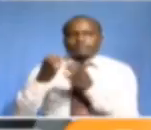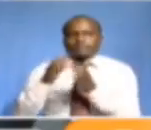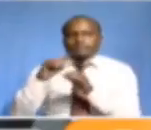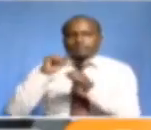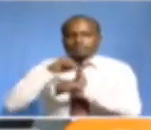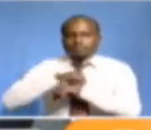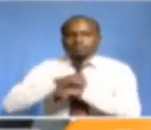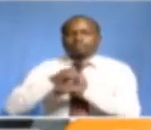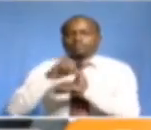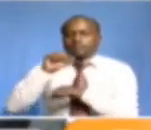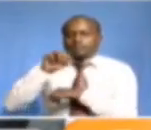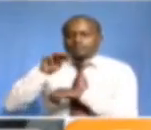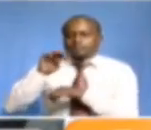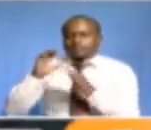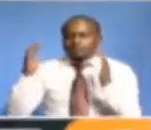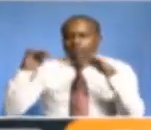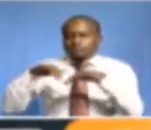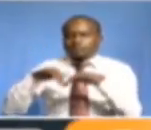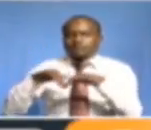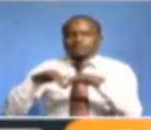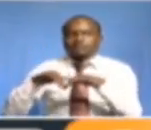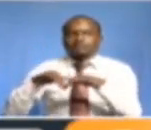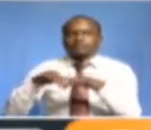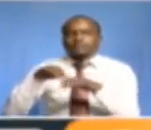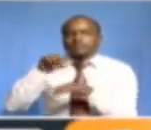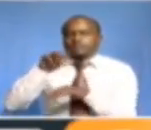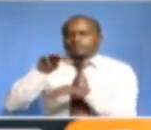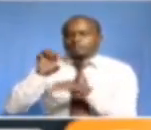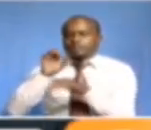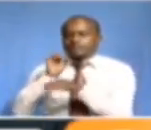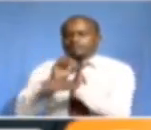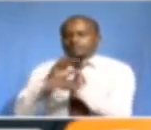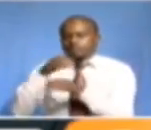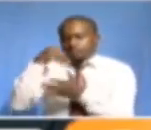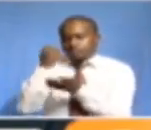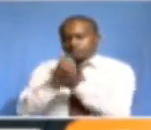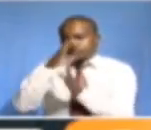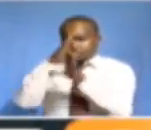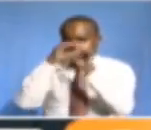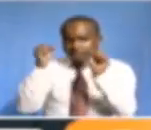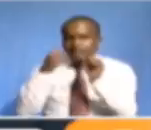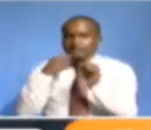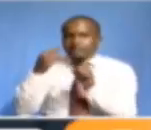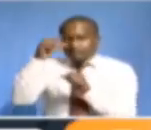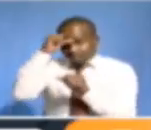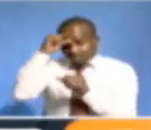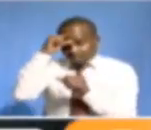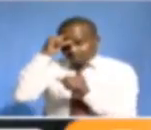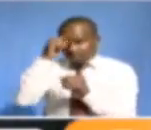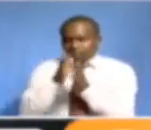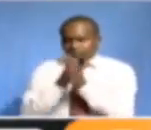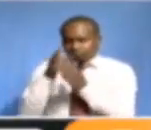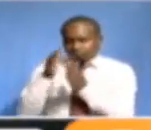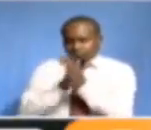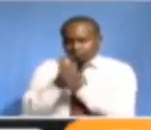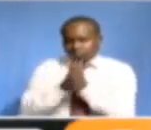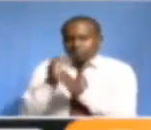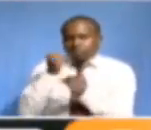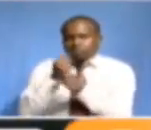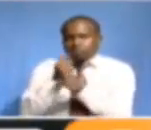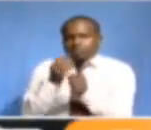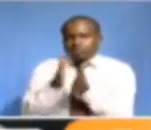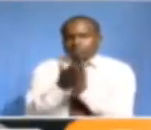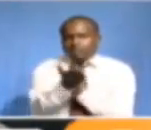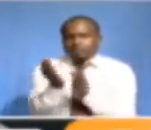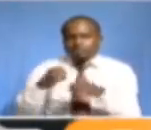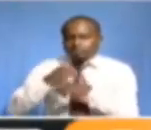SME Conference, Anne Mutahi, SME Advisor to the Office of the President, said the government is keen on working with the segment to ensure the